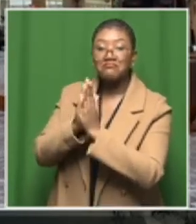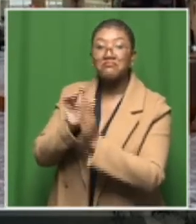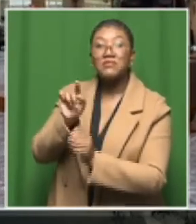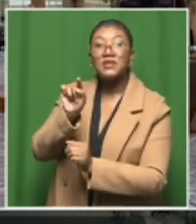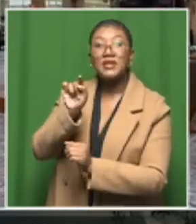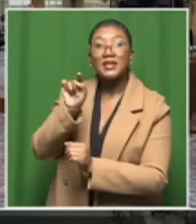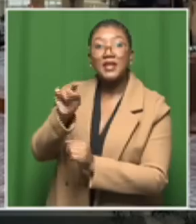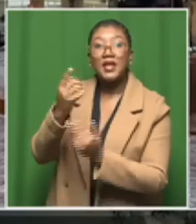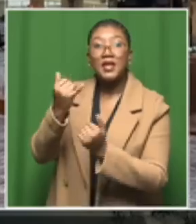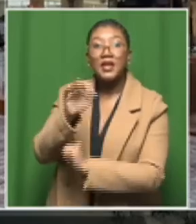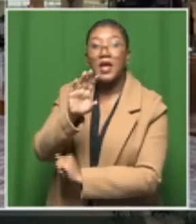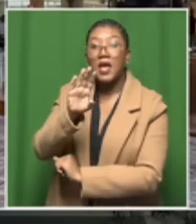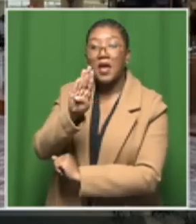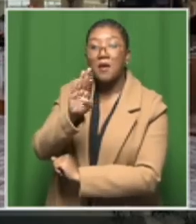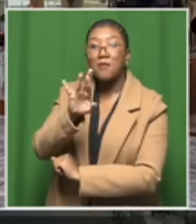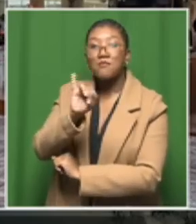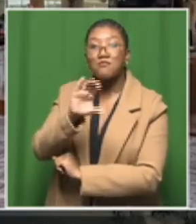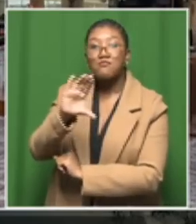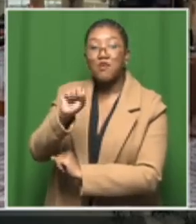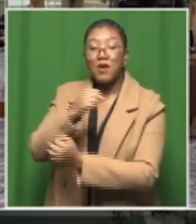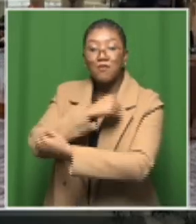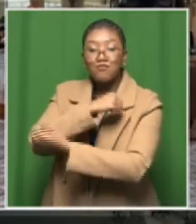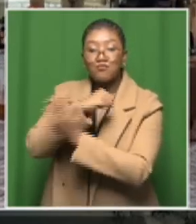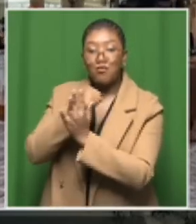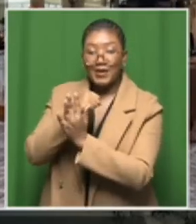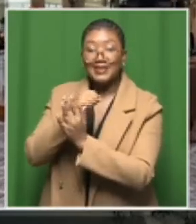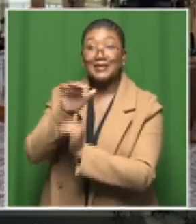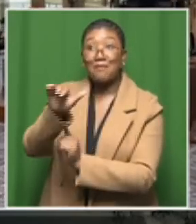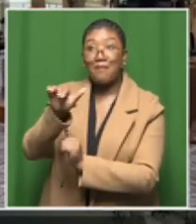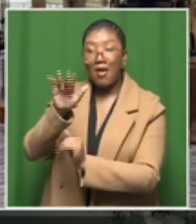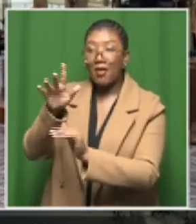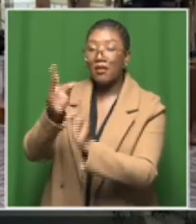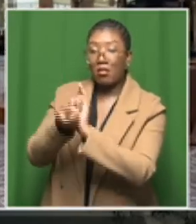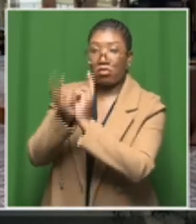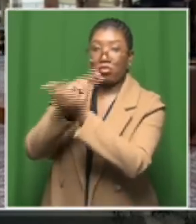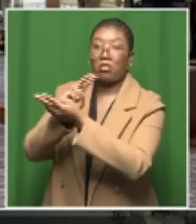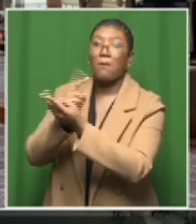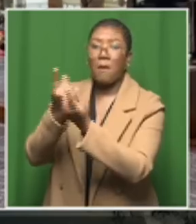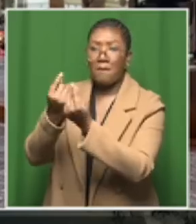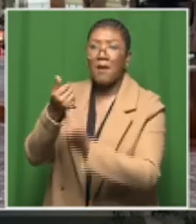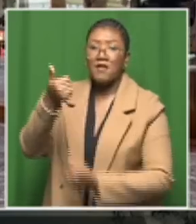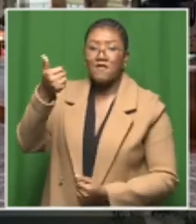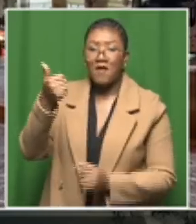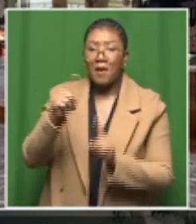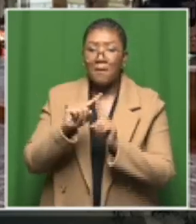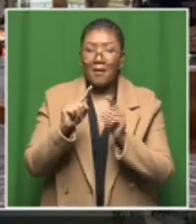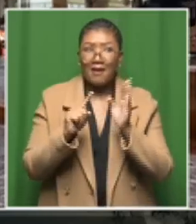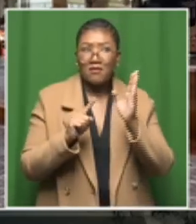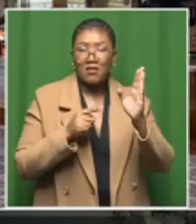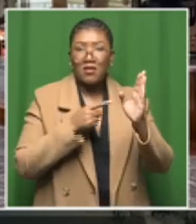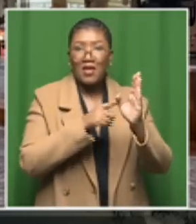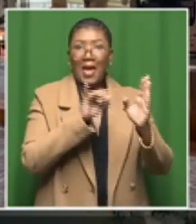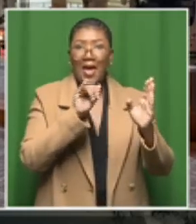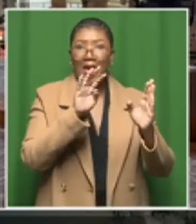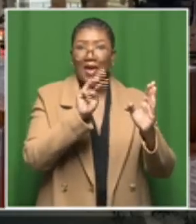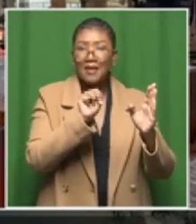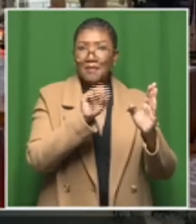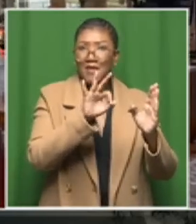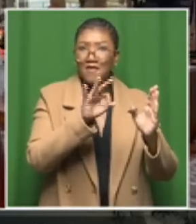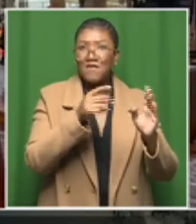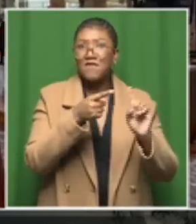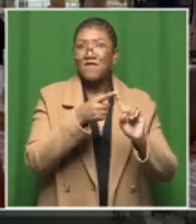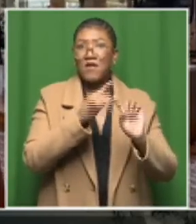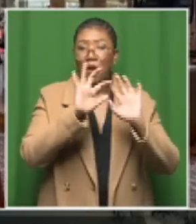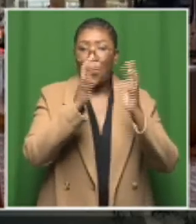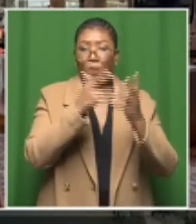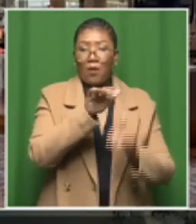measures that Cosatu, the SACP, the EFF, the MK, they are saying they are against those particular austerity measures, particularly when